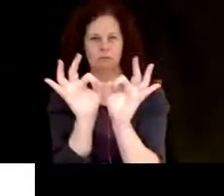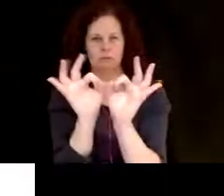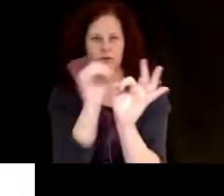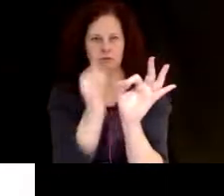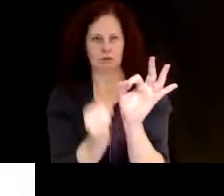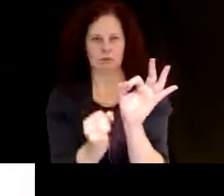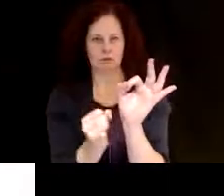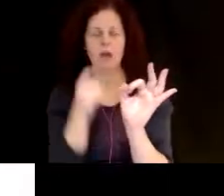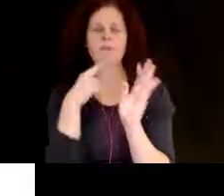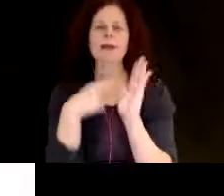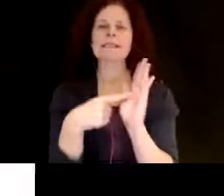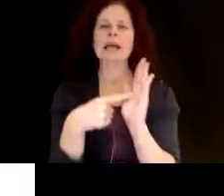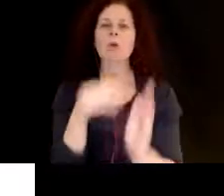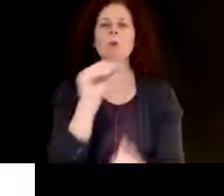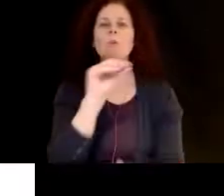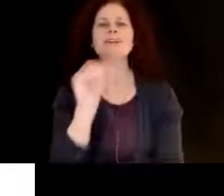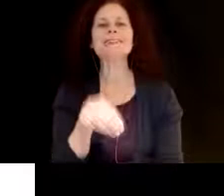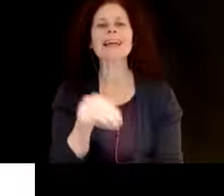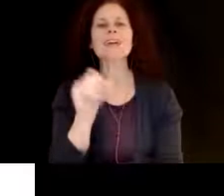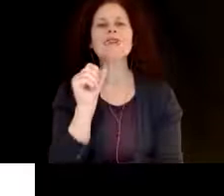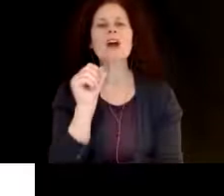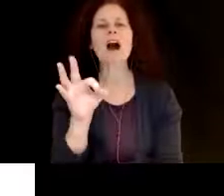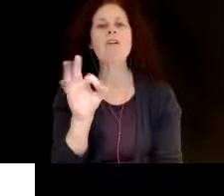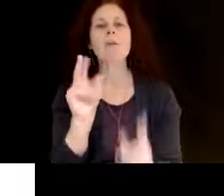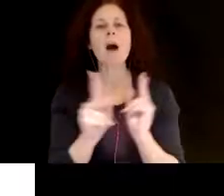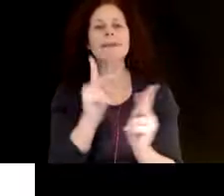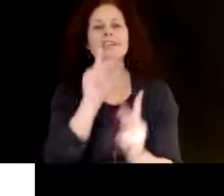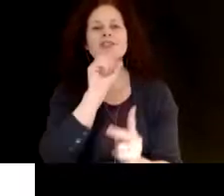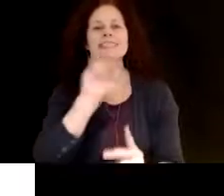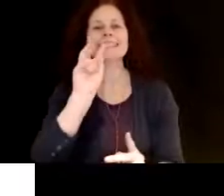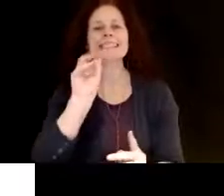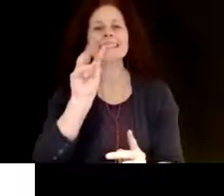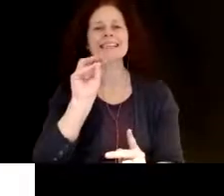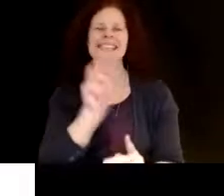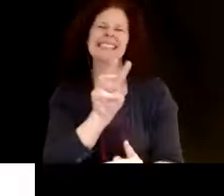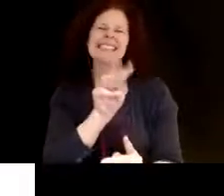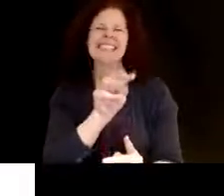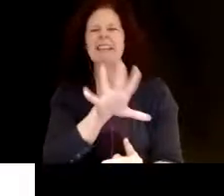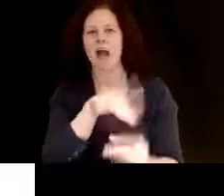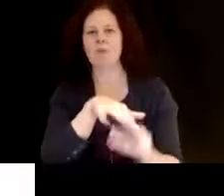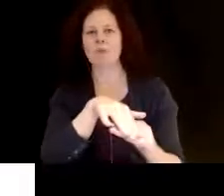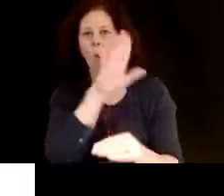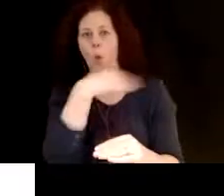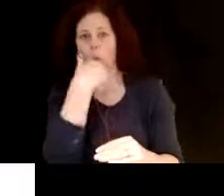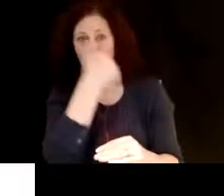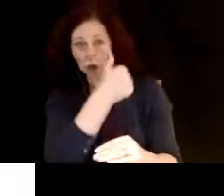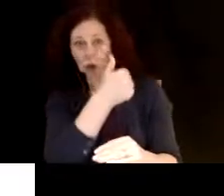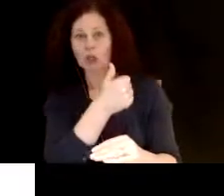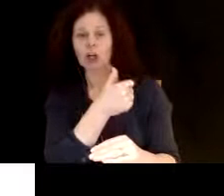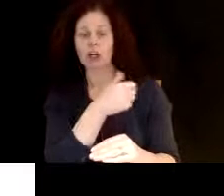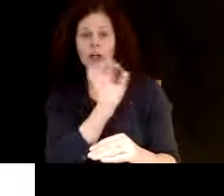like the percentage of the population in the municipality that were age 65 and over, along with the median